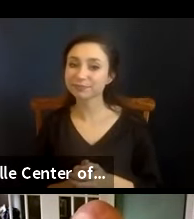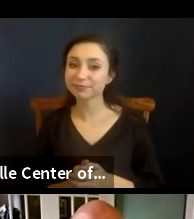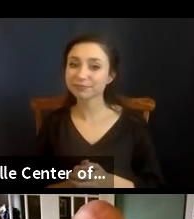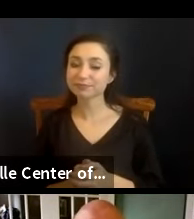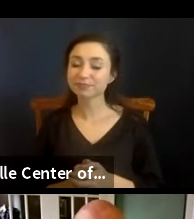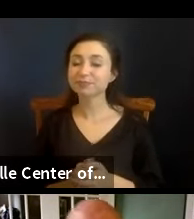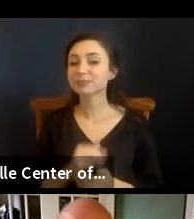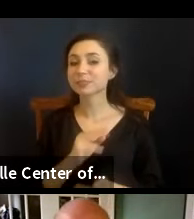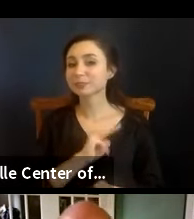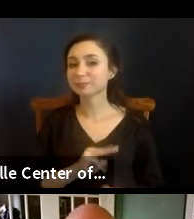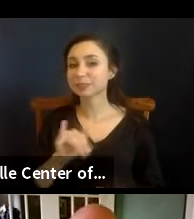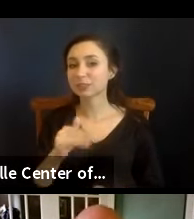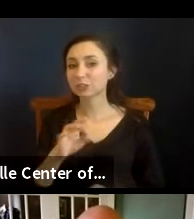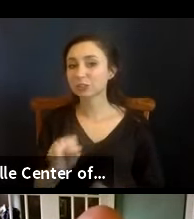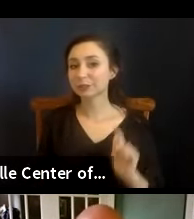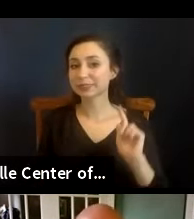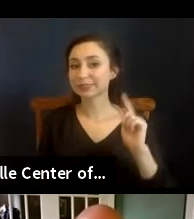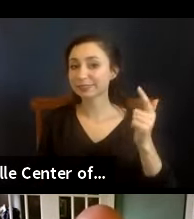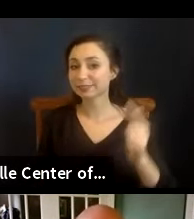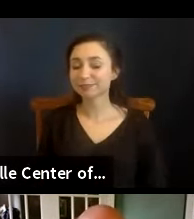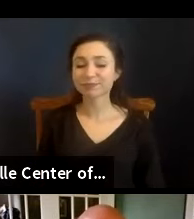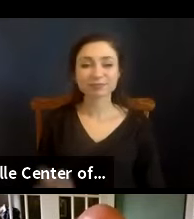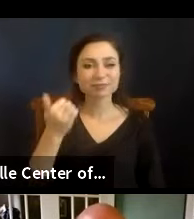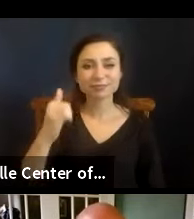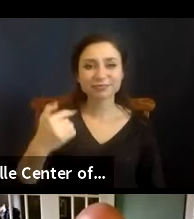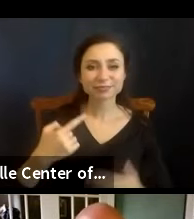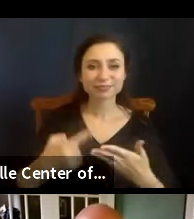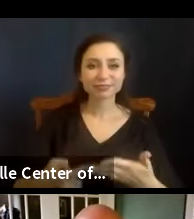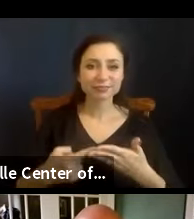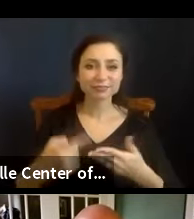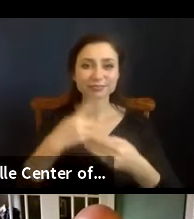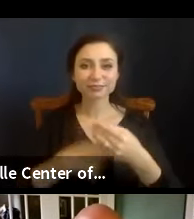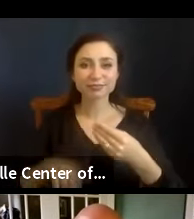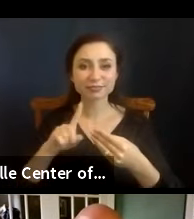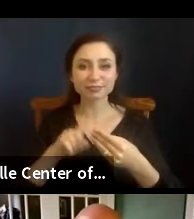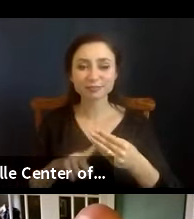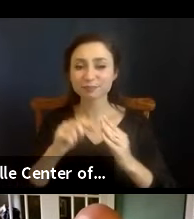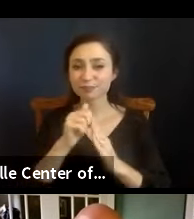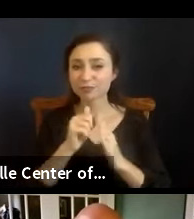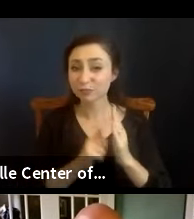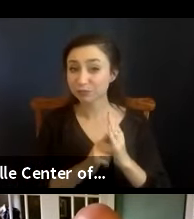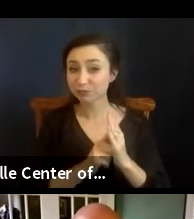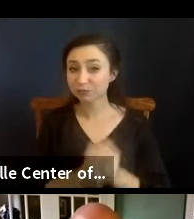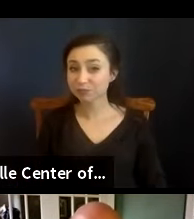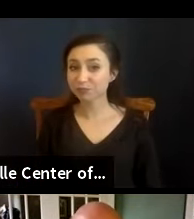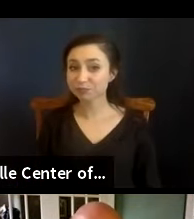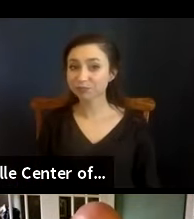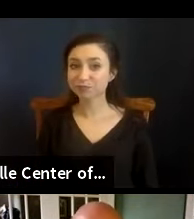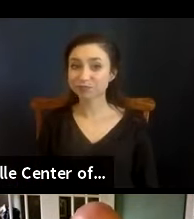Second. And any discussion on the agenda itself?